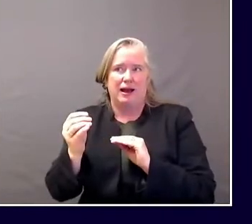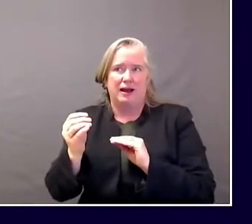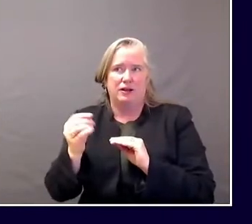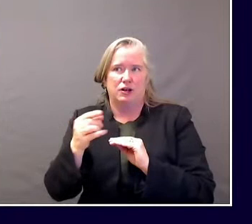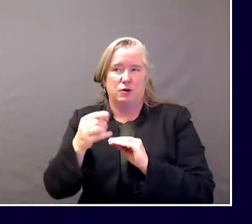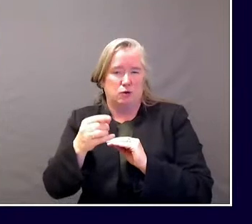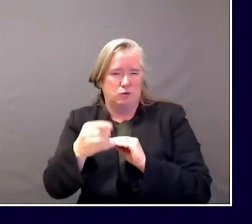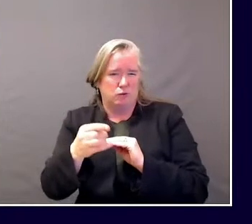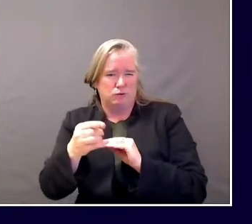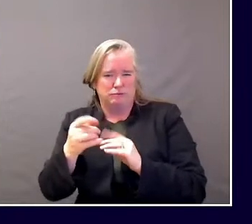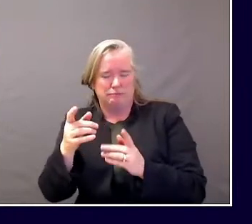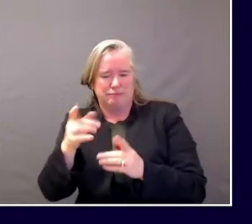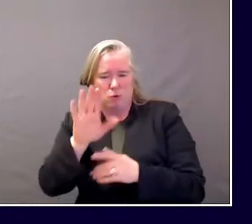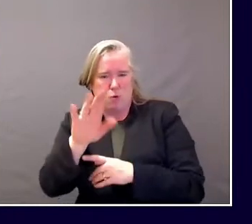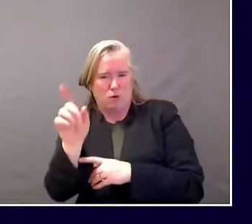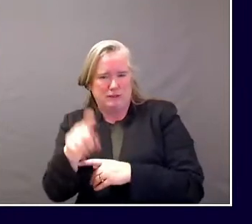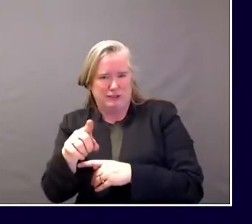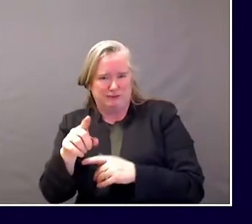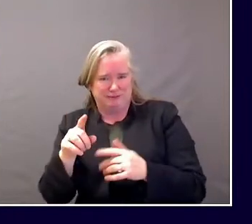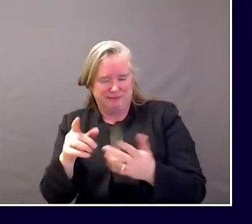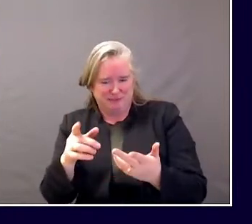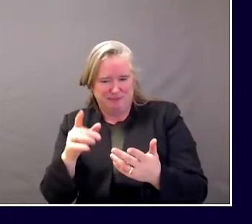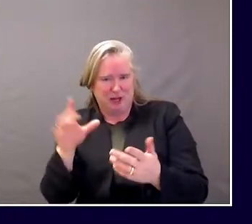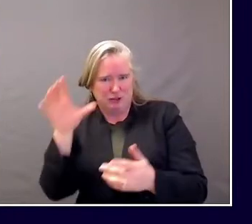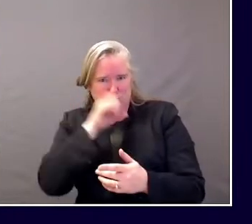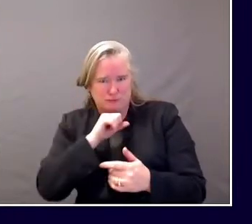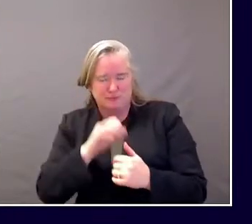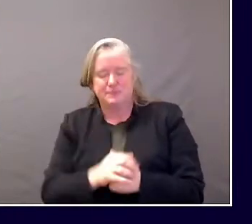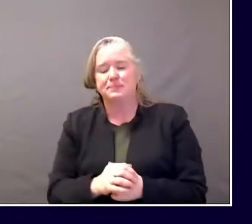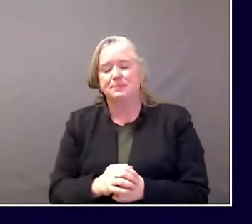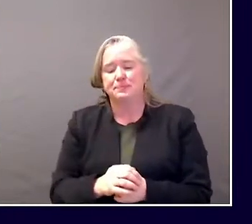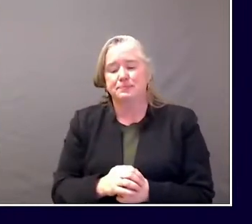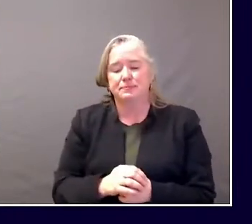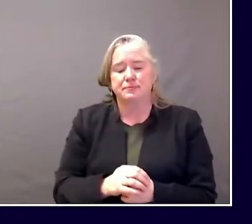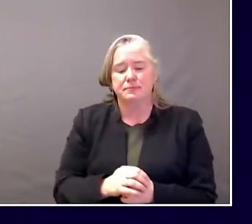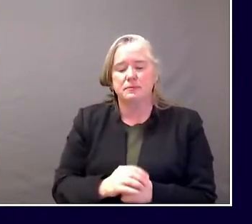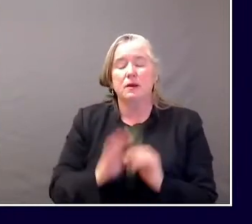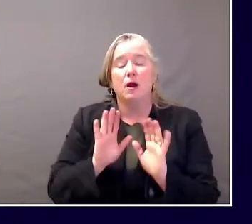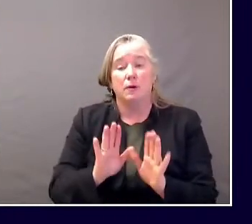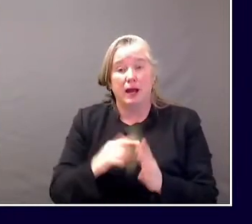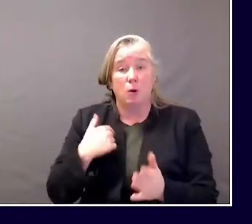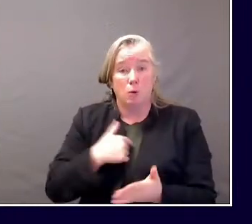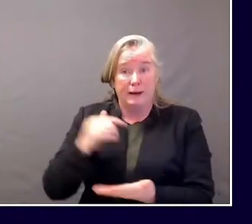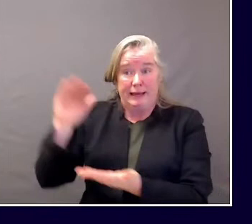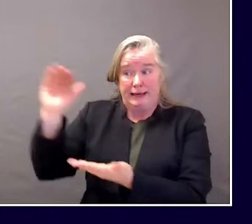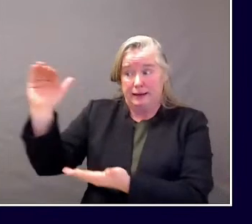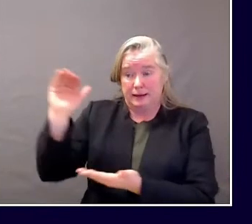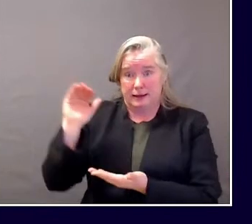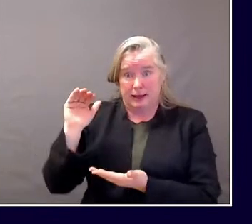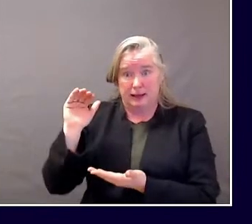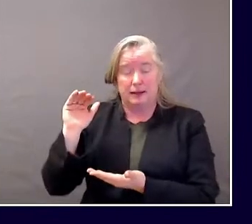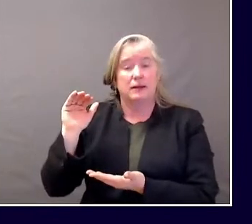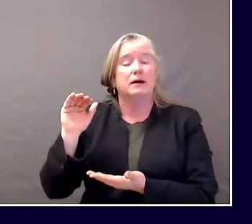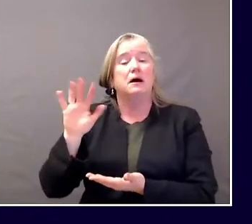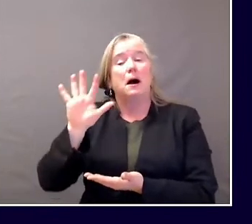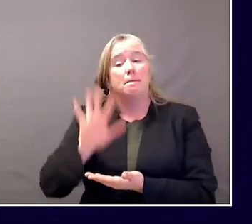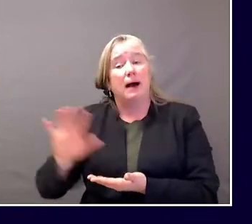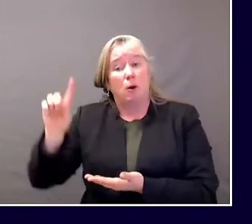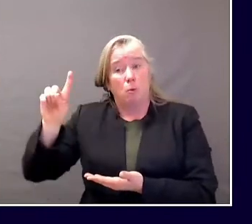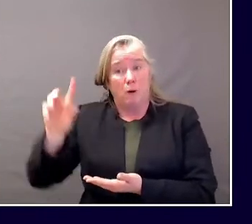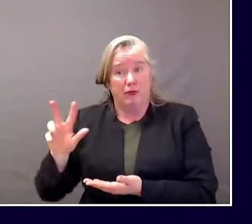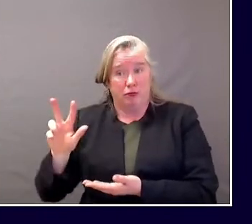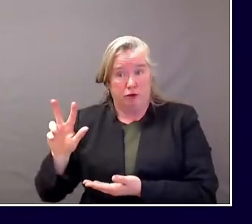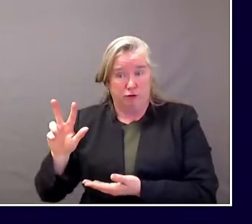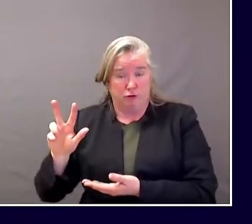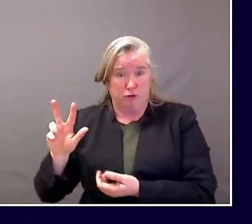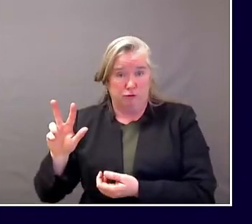for. So, of the doses that we have received, it's important to note that approximately a third have been